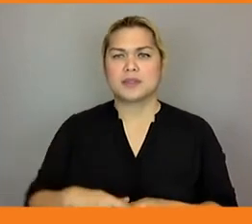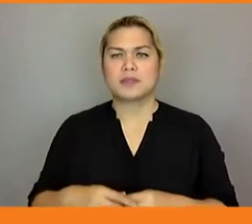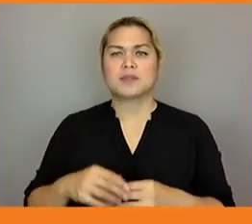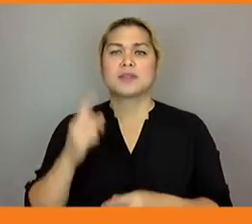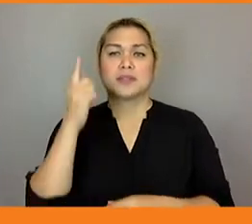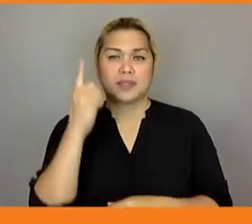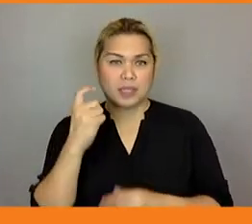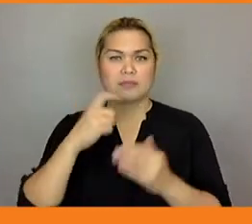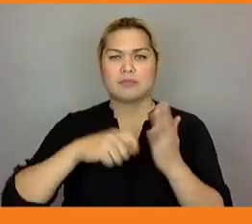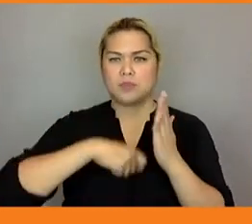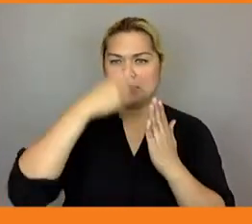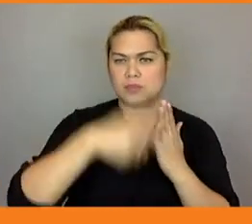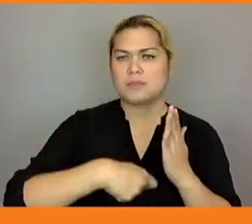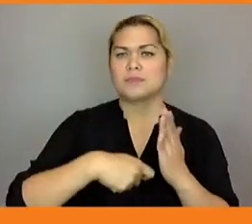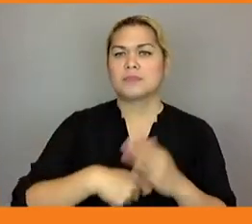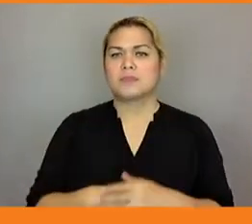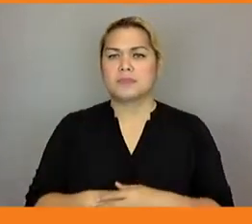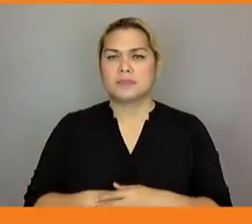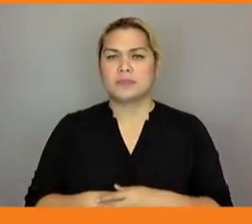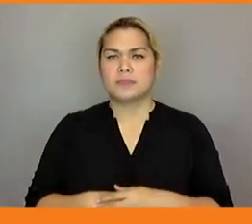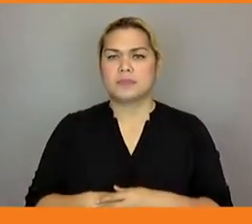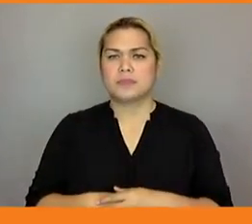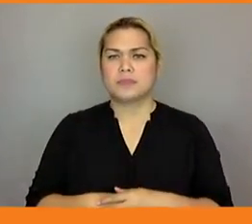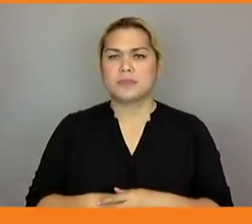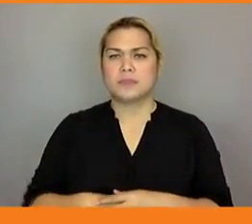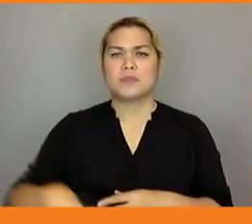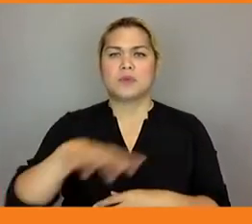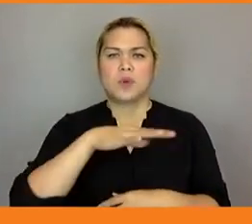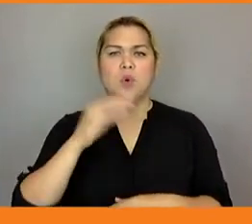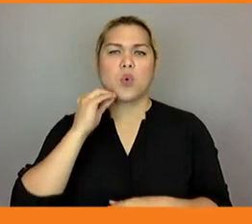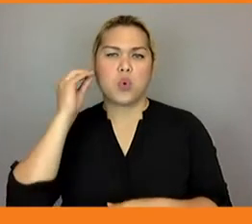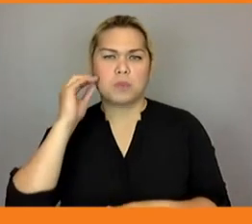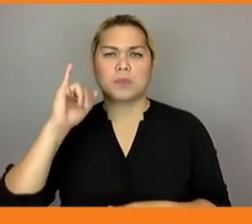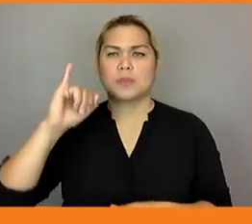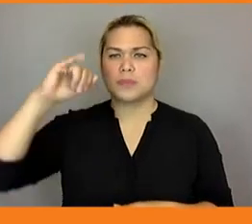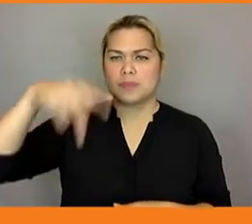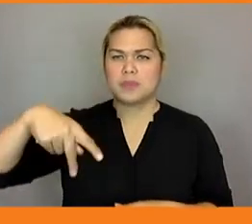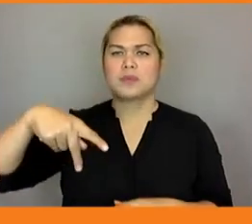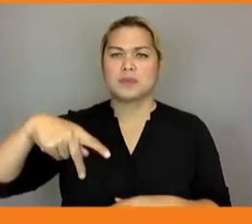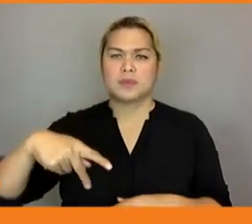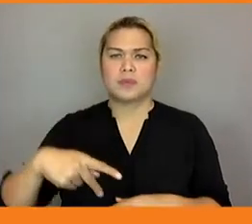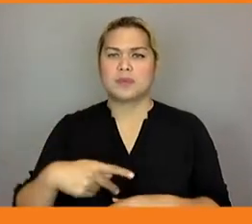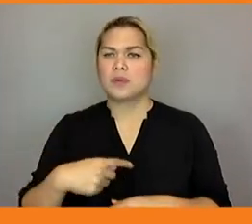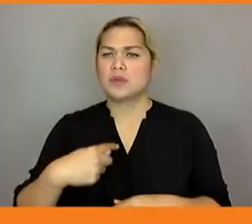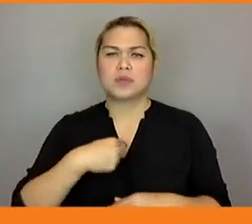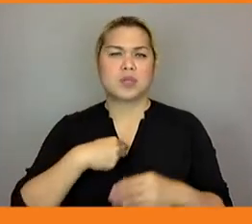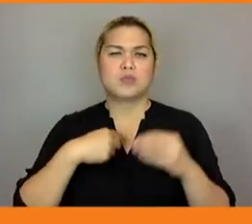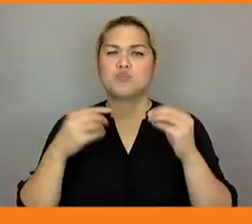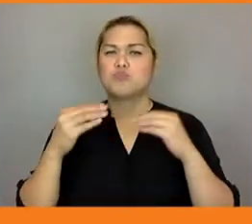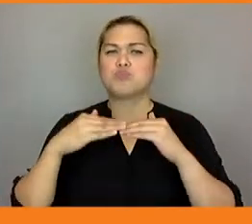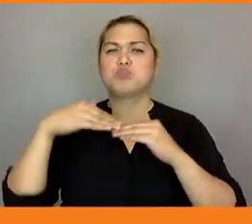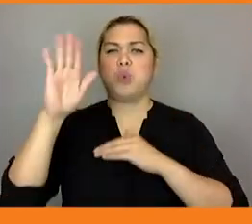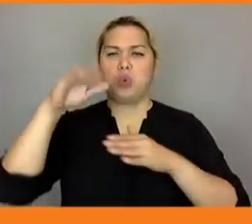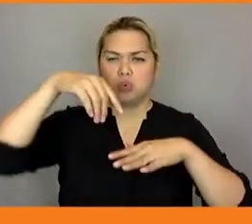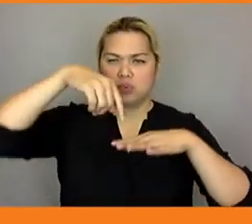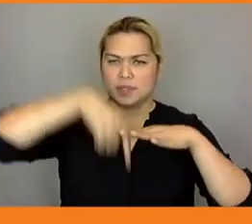activities in that area. So they are not able to continue farming in their land and already started facing economical, environmental, and